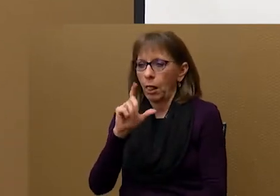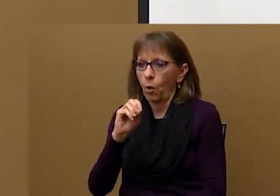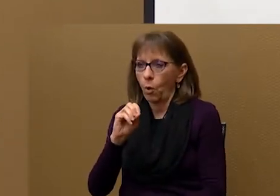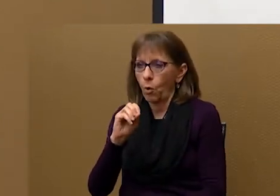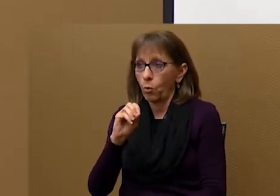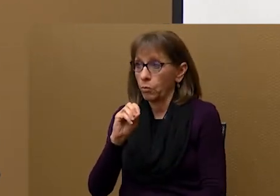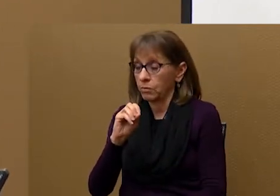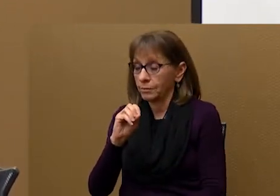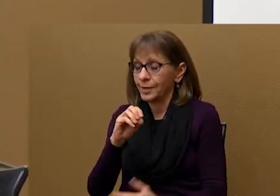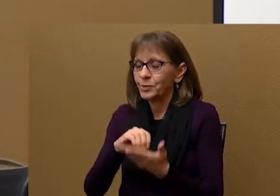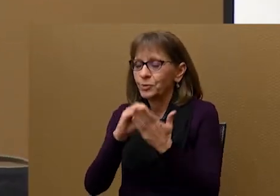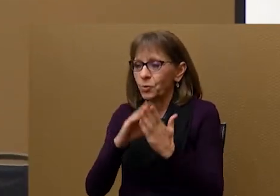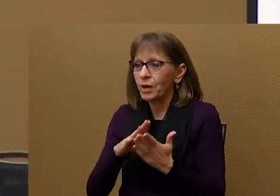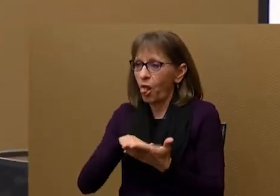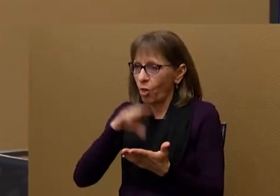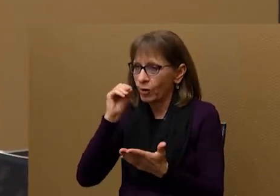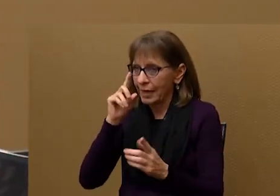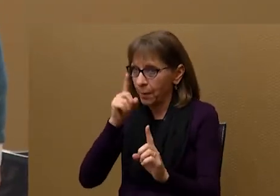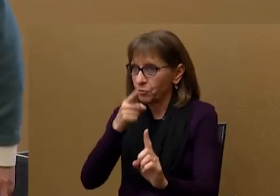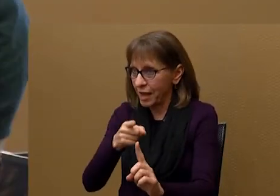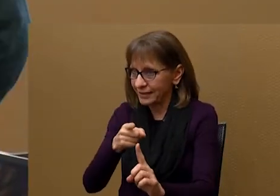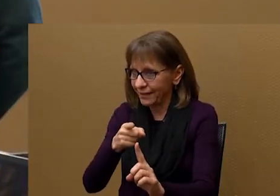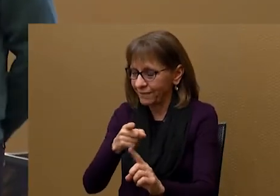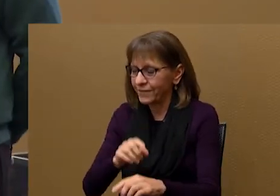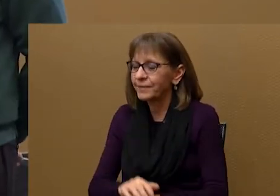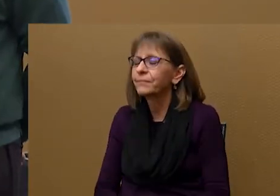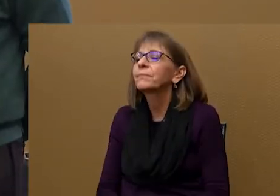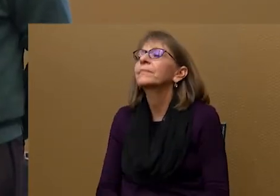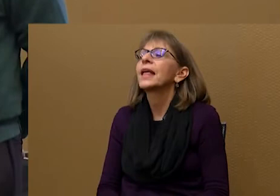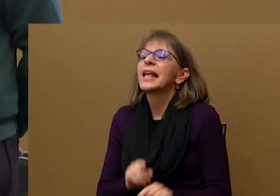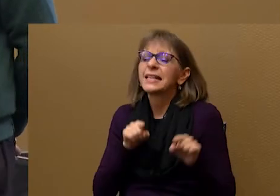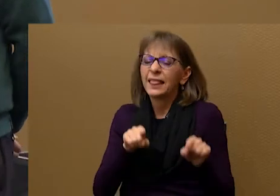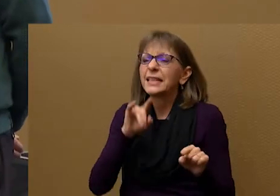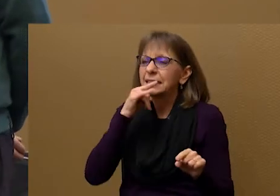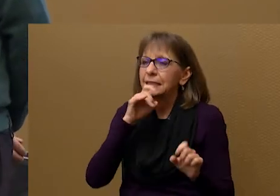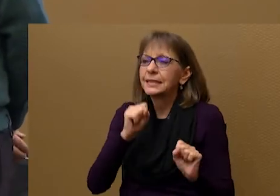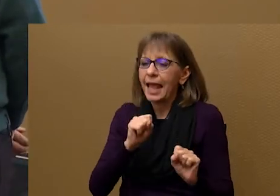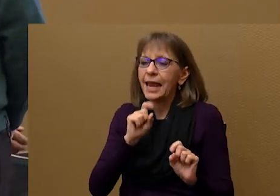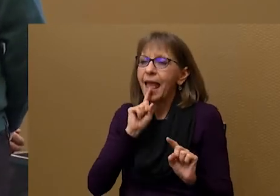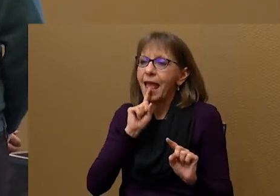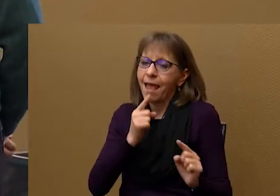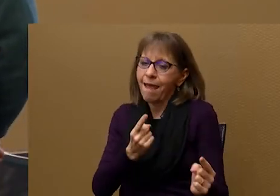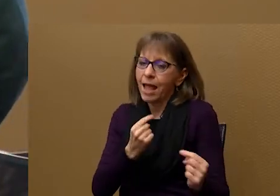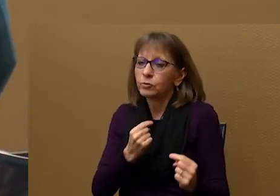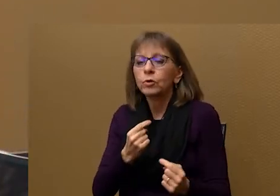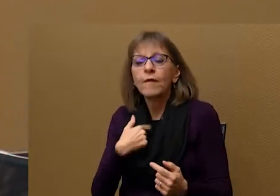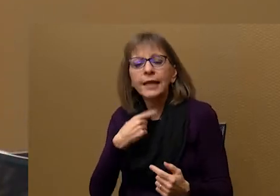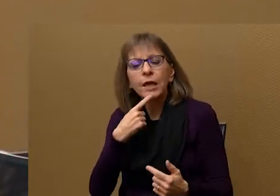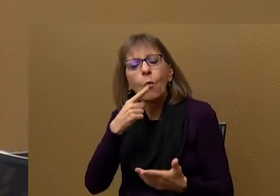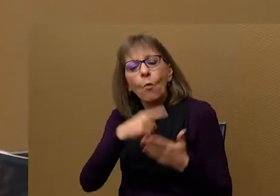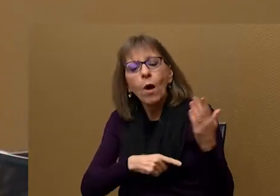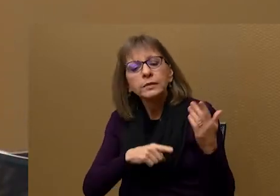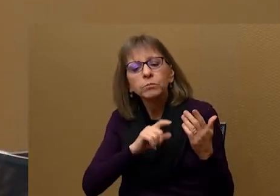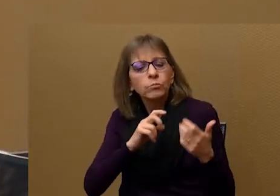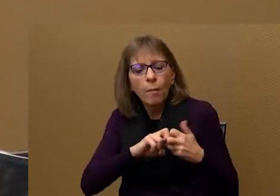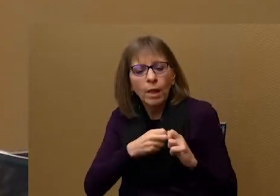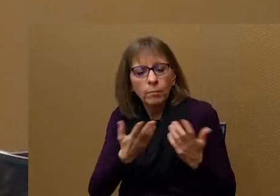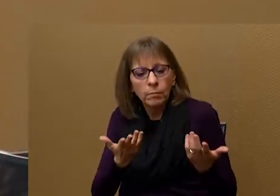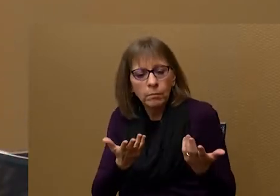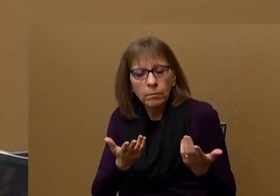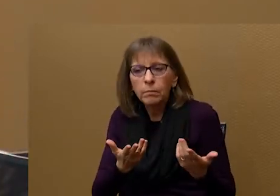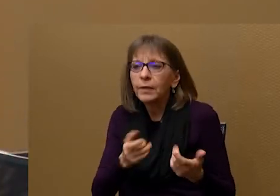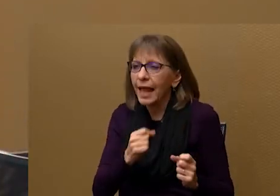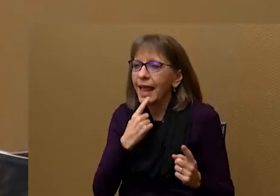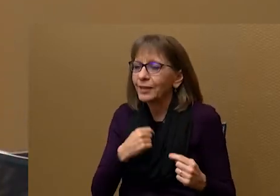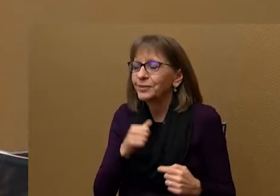this year as a team, is to get the kids to be able to start answering the question, what is the problem? So yesterday I was